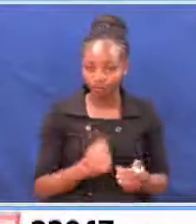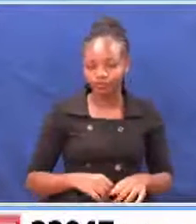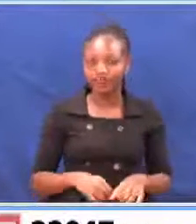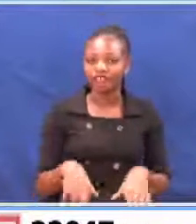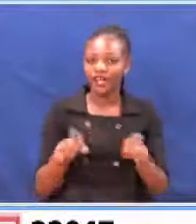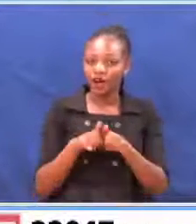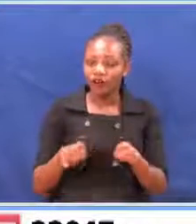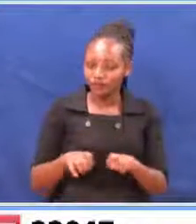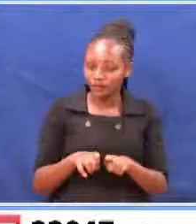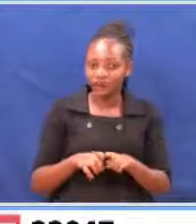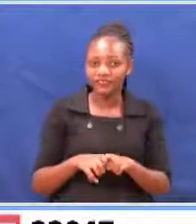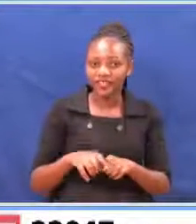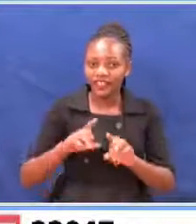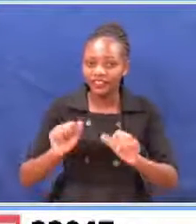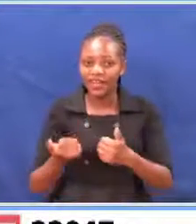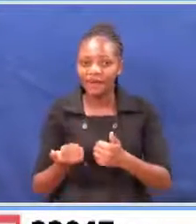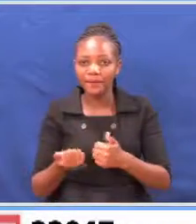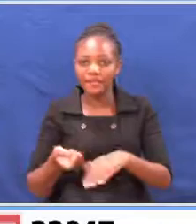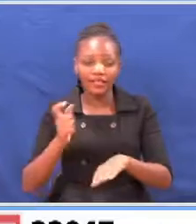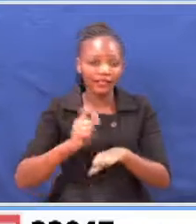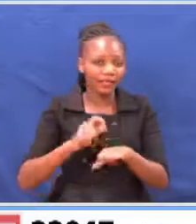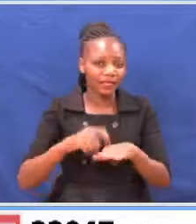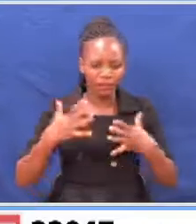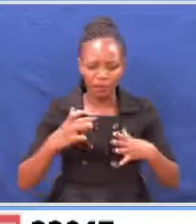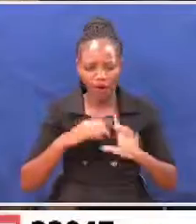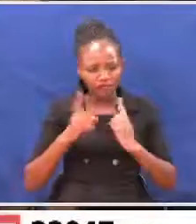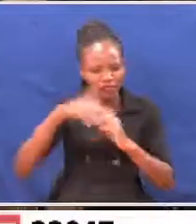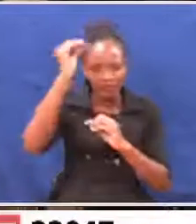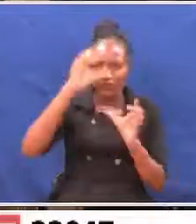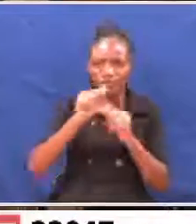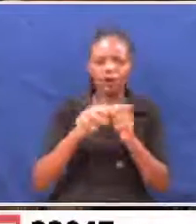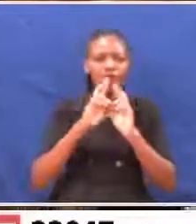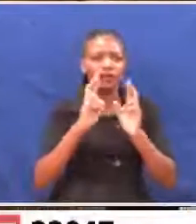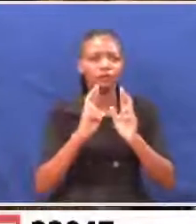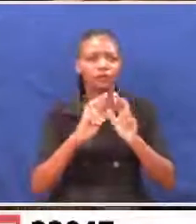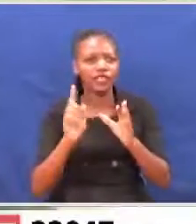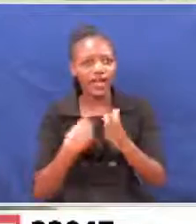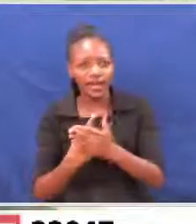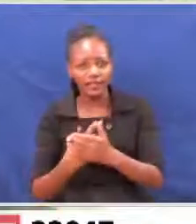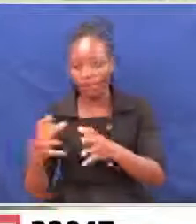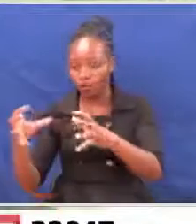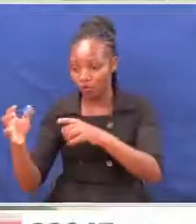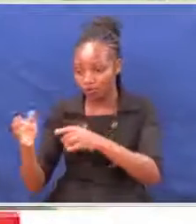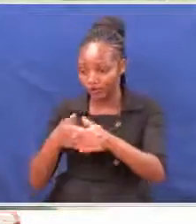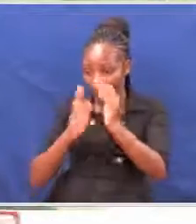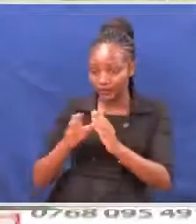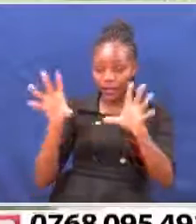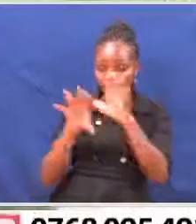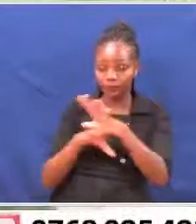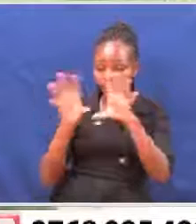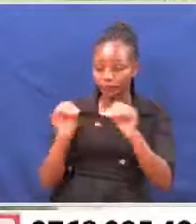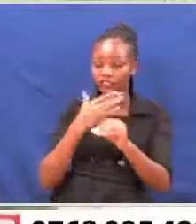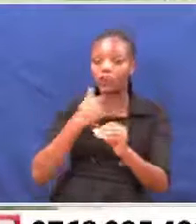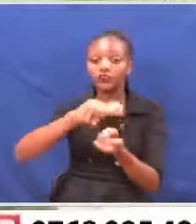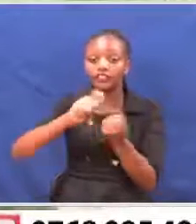of the exercise comes amid mixed turns on the report, with the faction led by Deputy President William Ruto pushing for amendments to